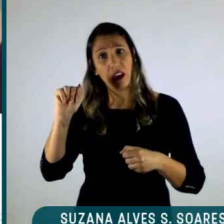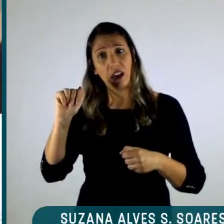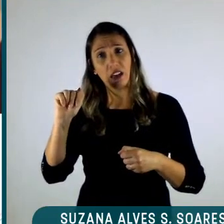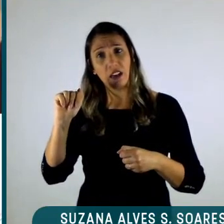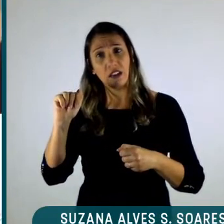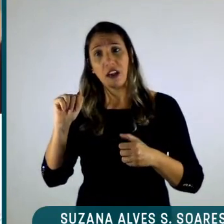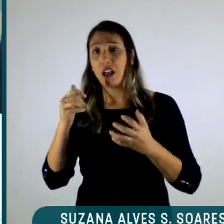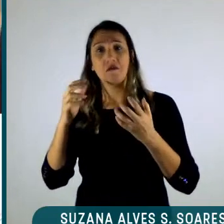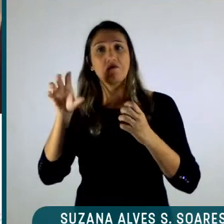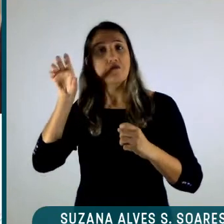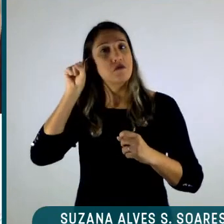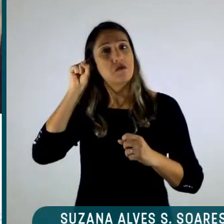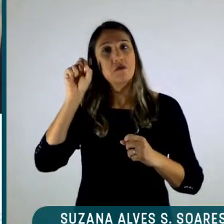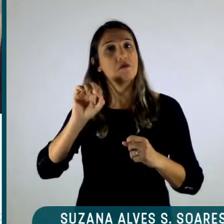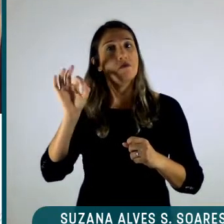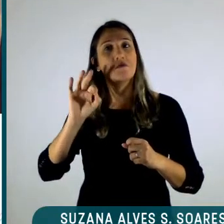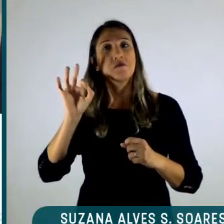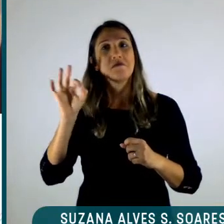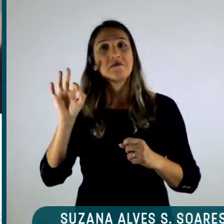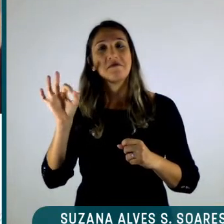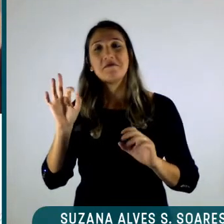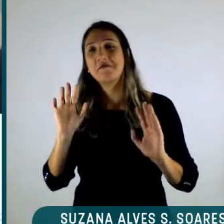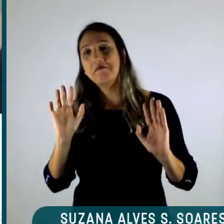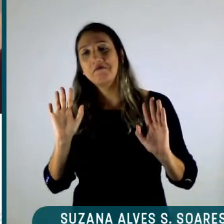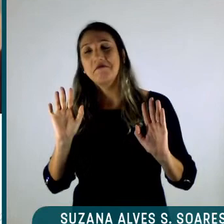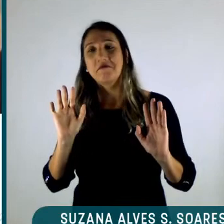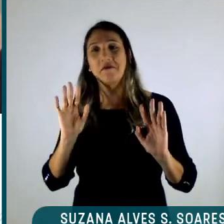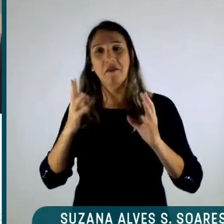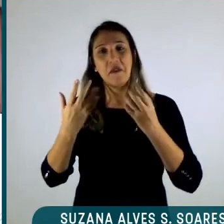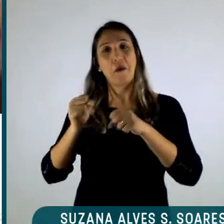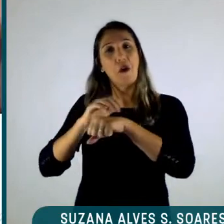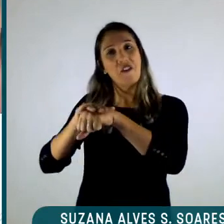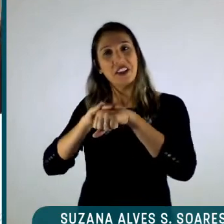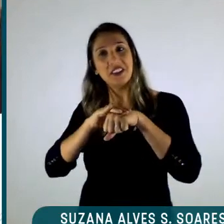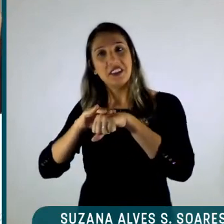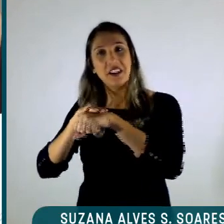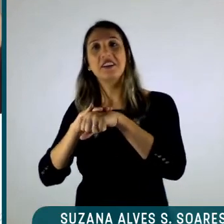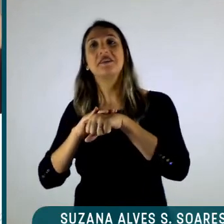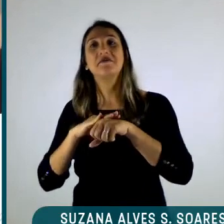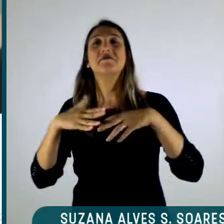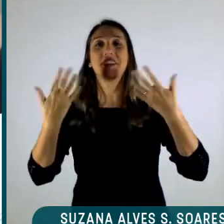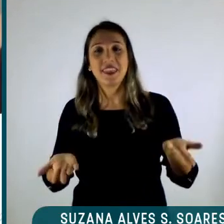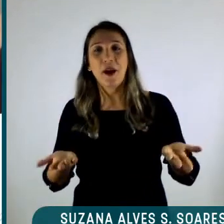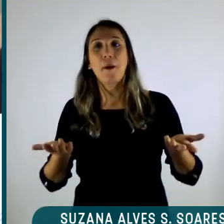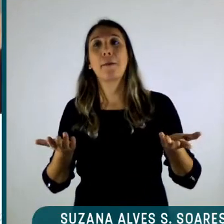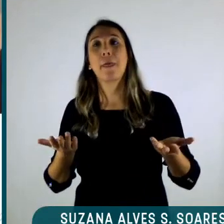back. Let's try and talk. She cannot listen to us.